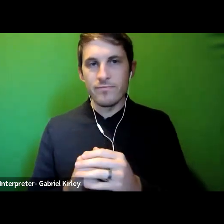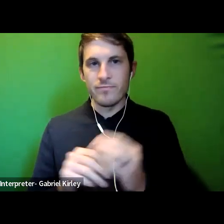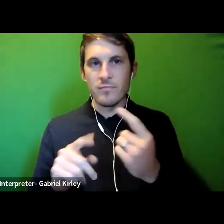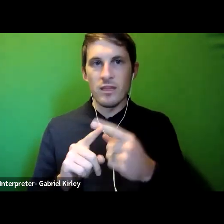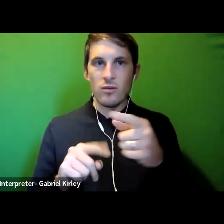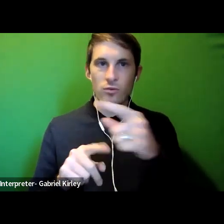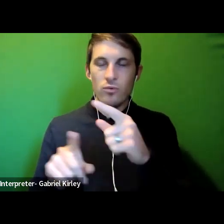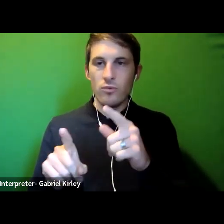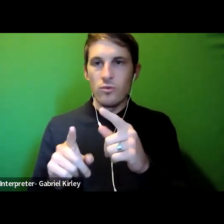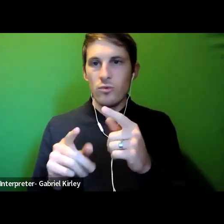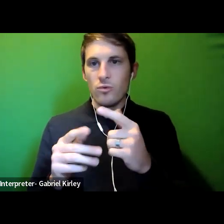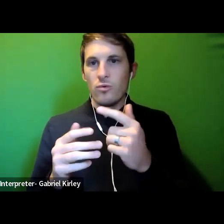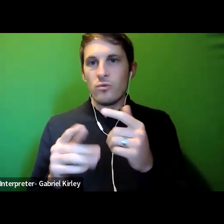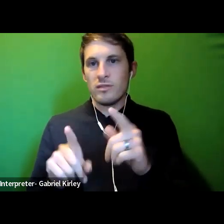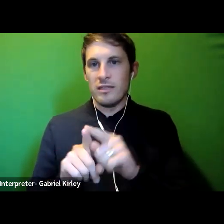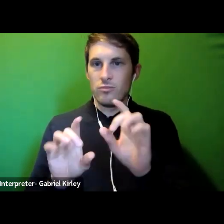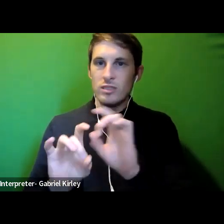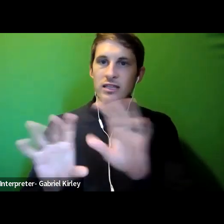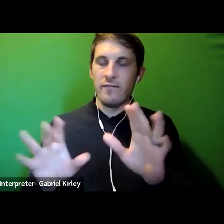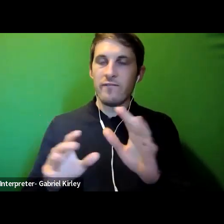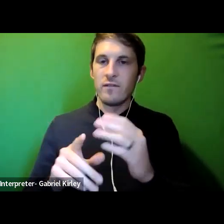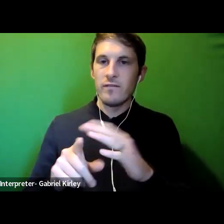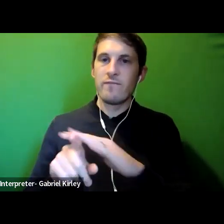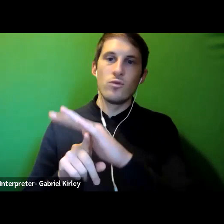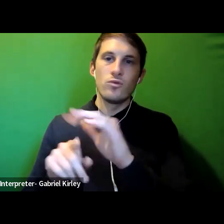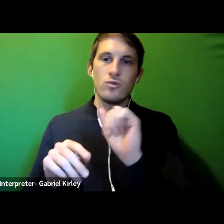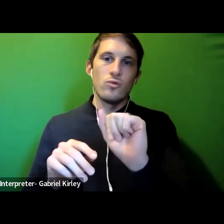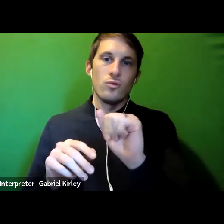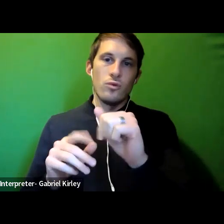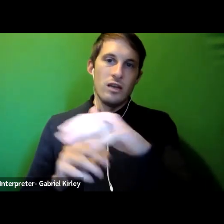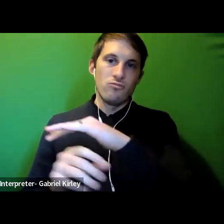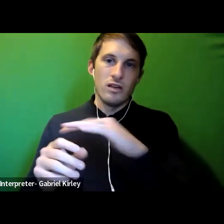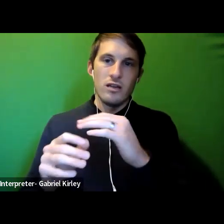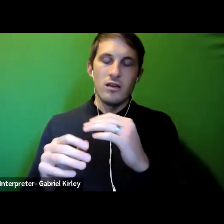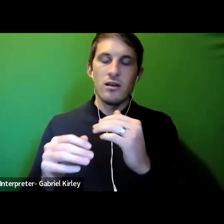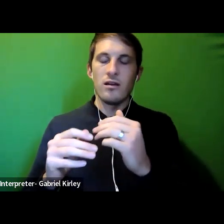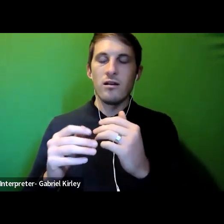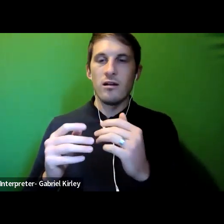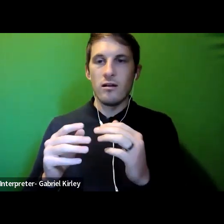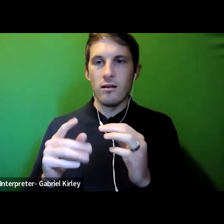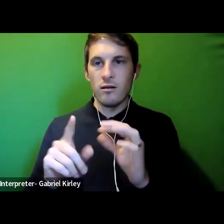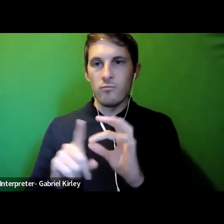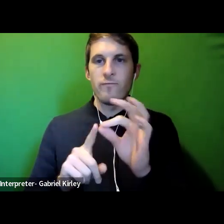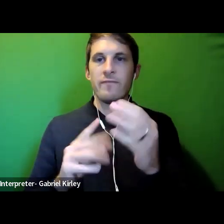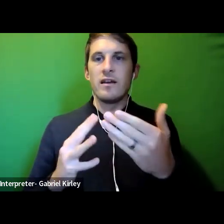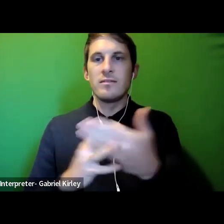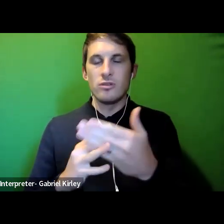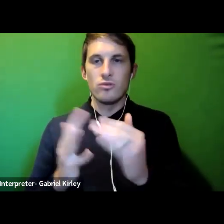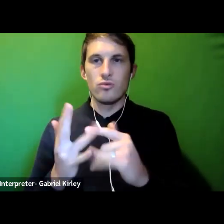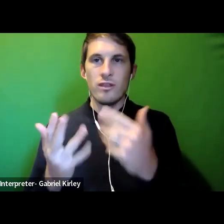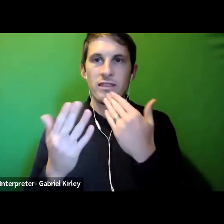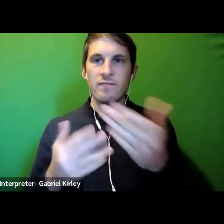driving this agenda really hard in your own institution. So acknowledging your participation and thanking you for taking part, but